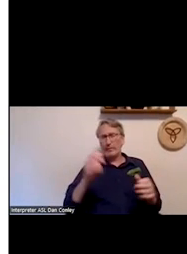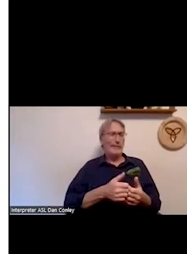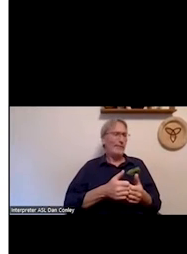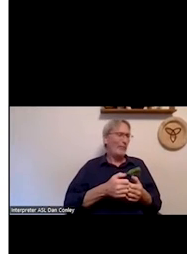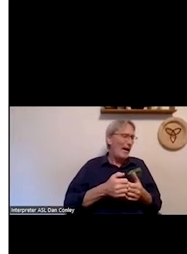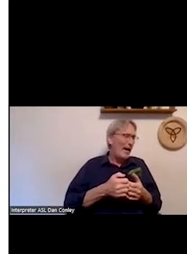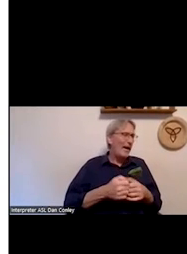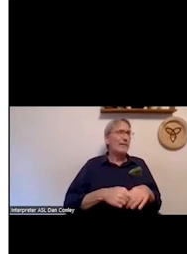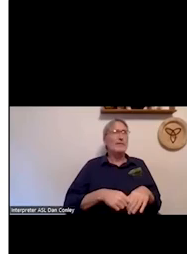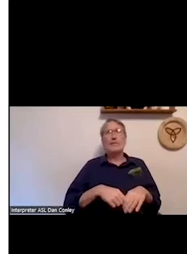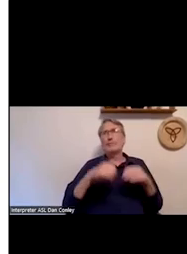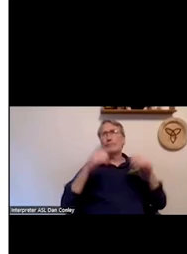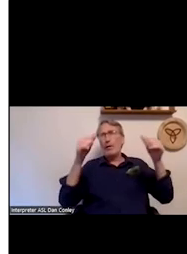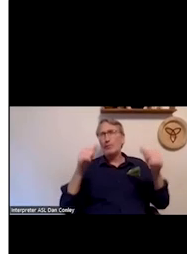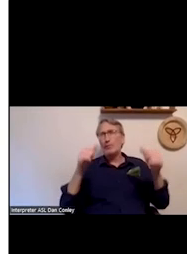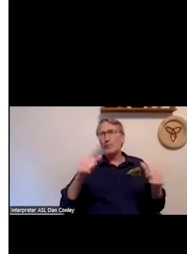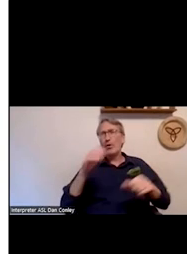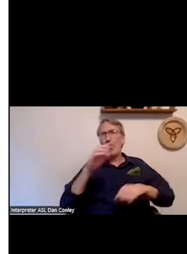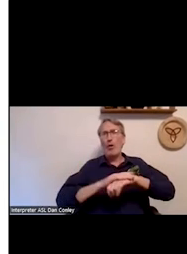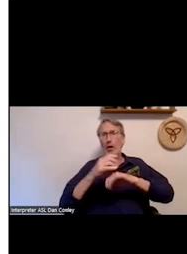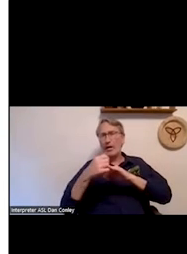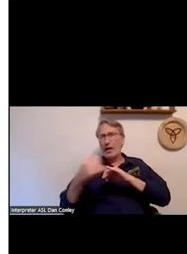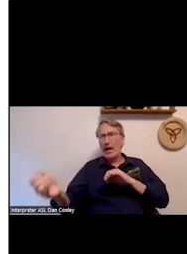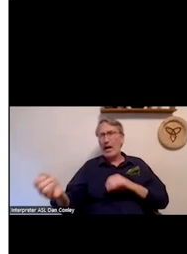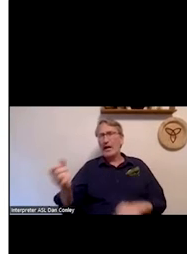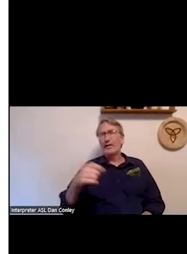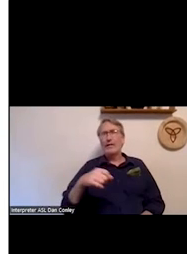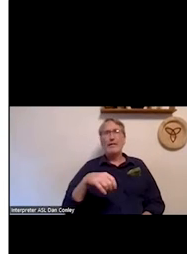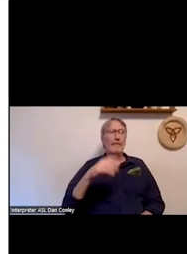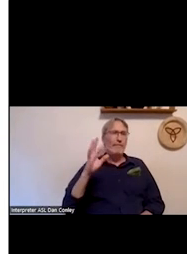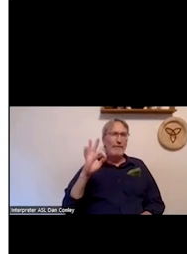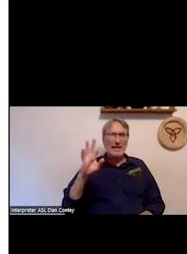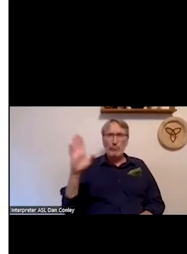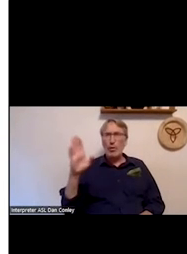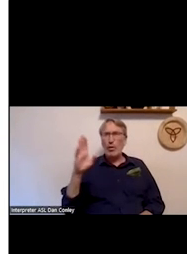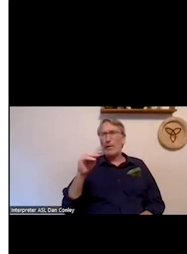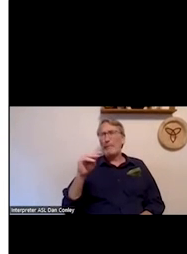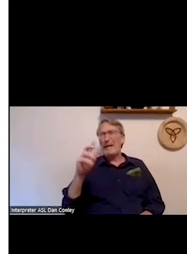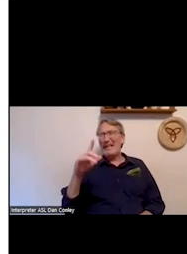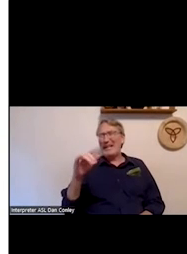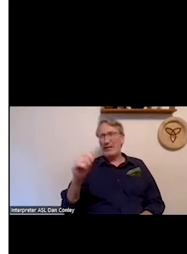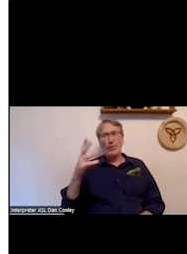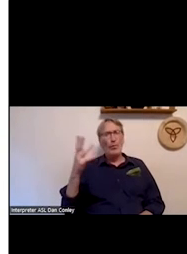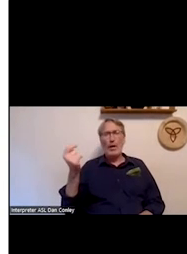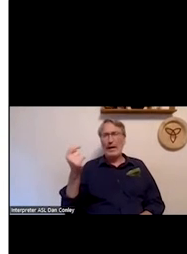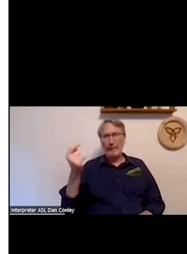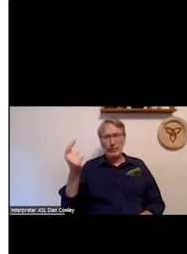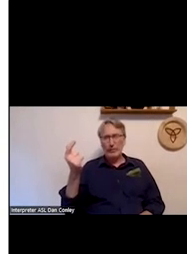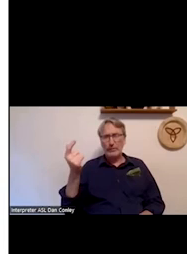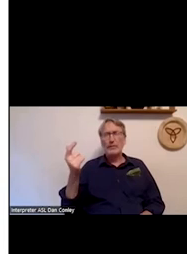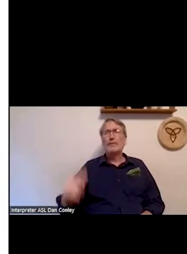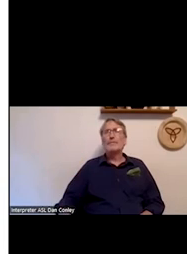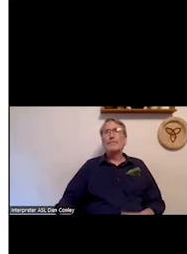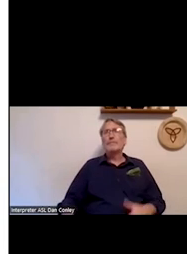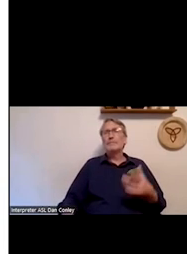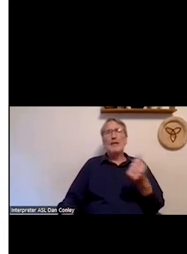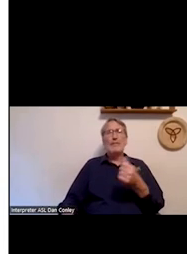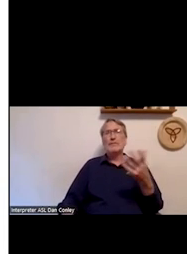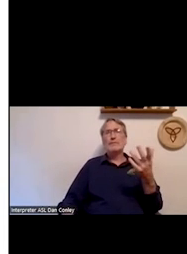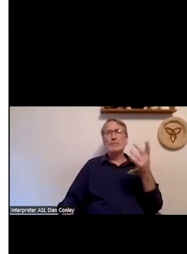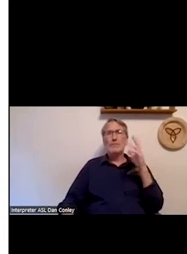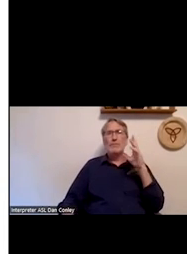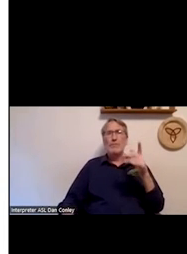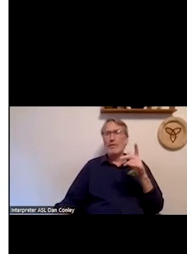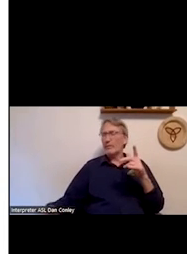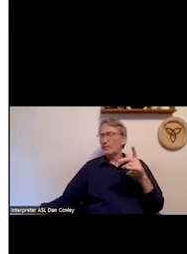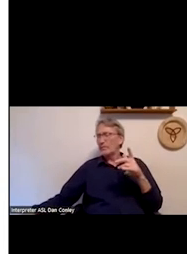posting information on the practice website, using social media, or the patient portal. So all of these things, I think we